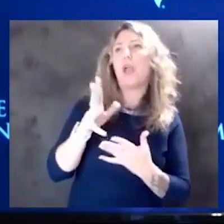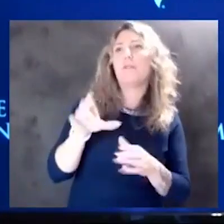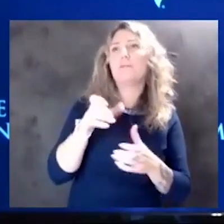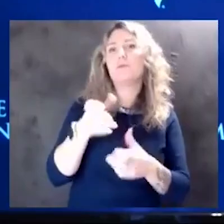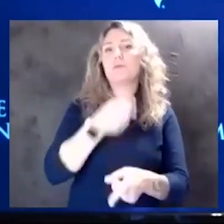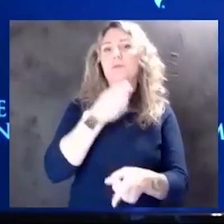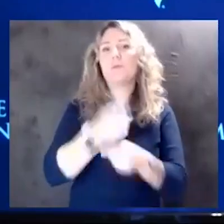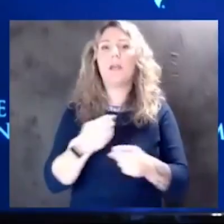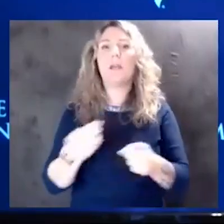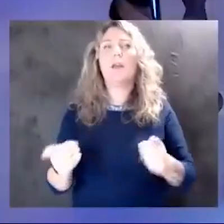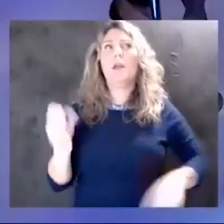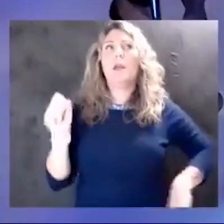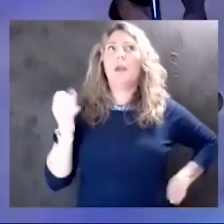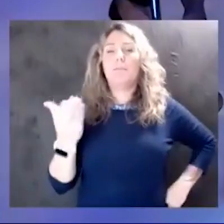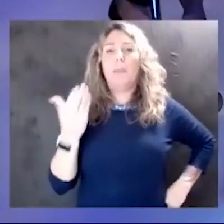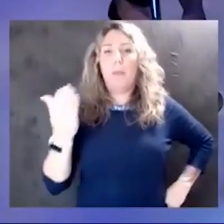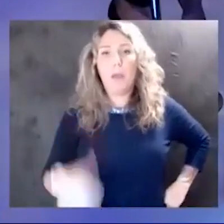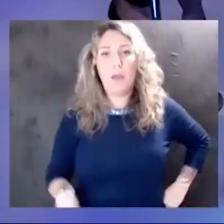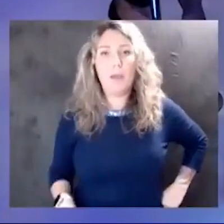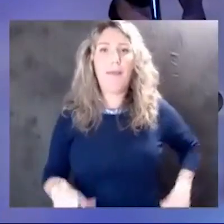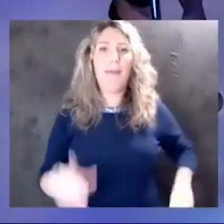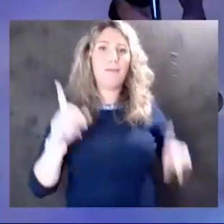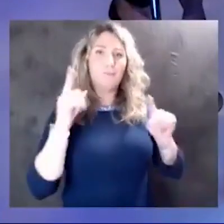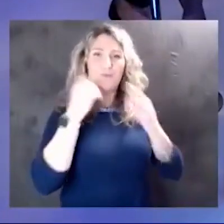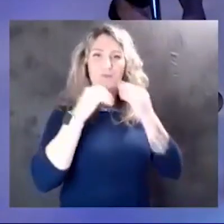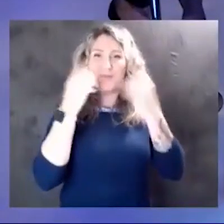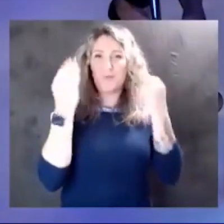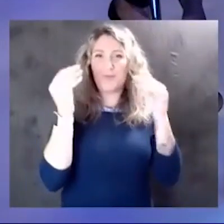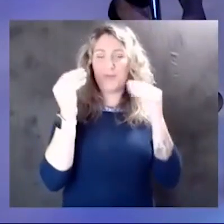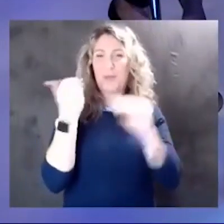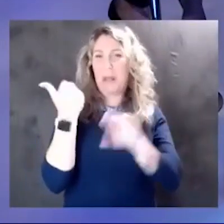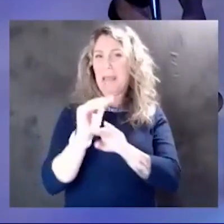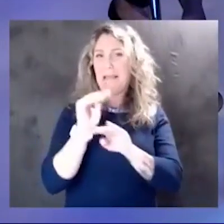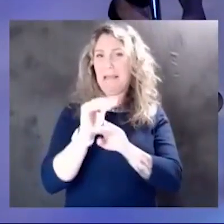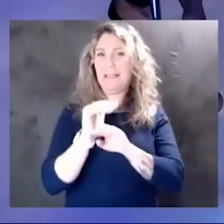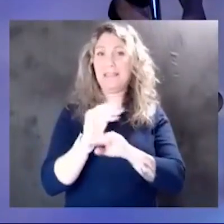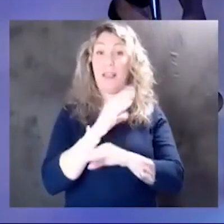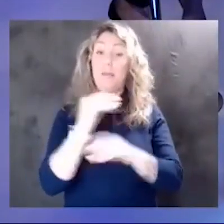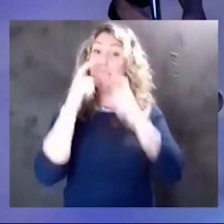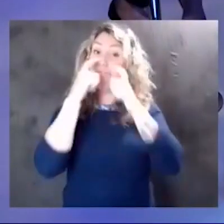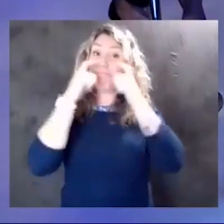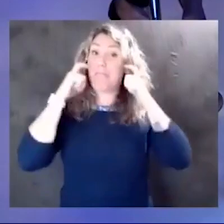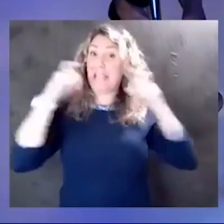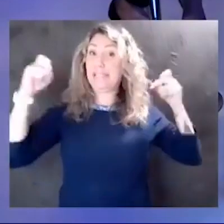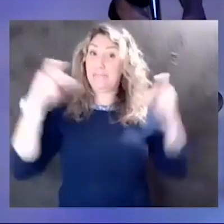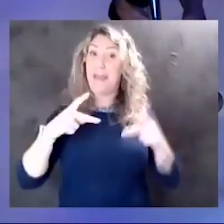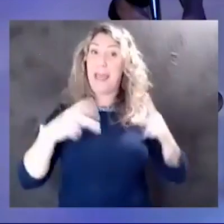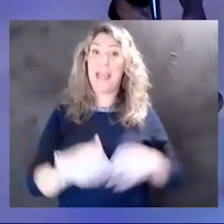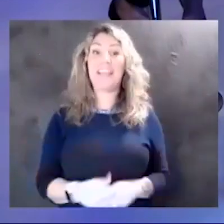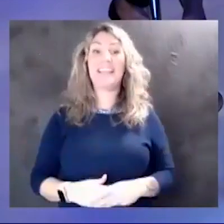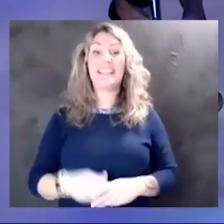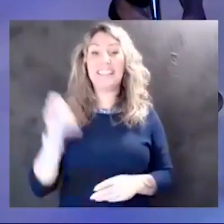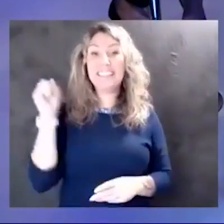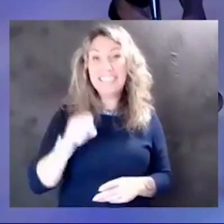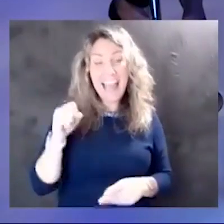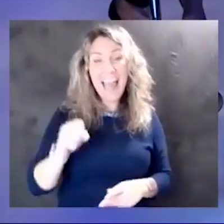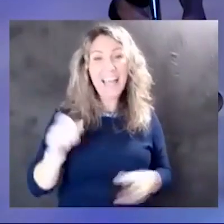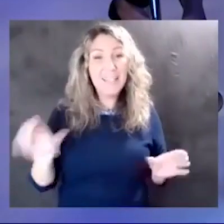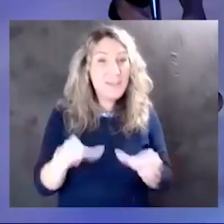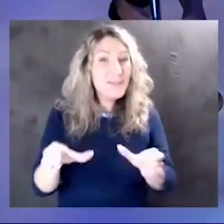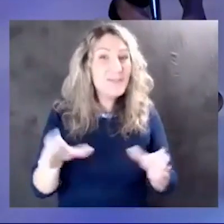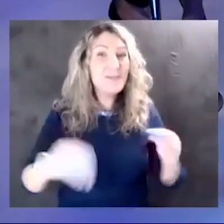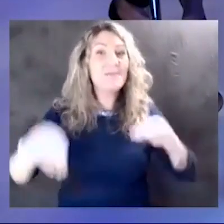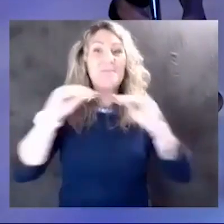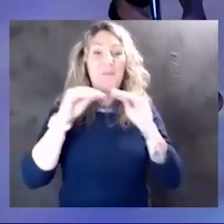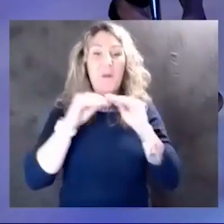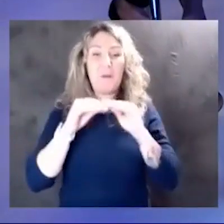Yeah, I was at the grocery store last night, Dr. Stites, and I mean, masks are back. They are back. Thank gosh, let's do it more. Absolutely. All right. Hey,